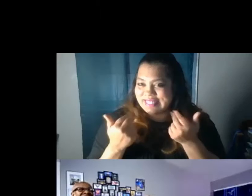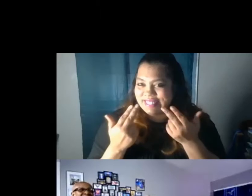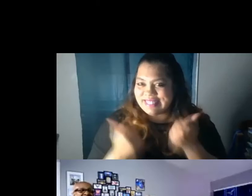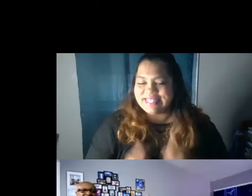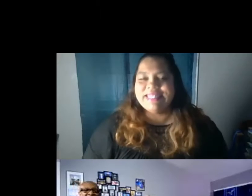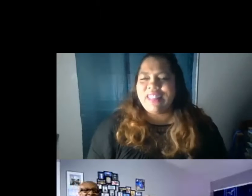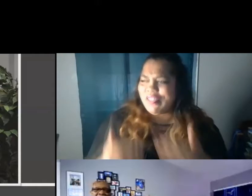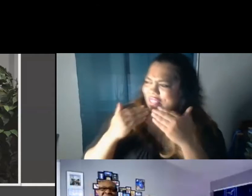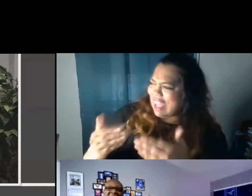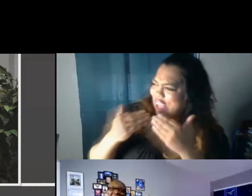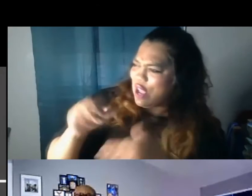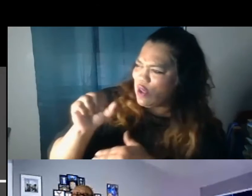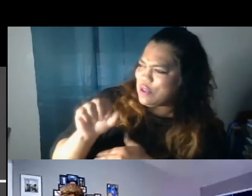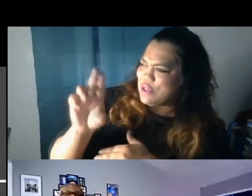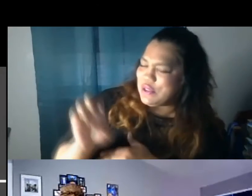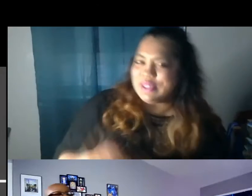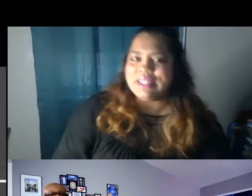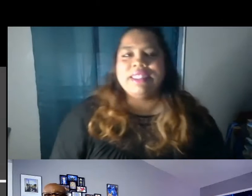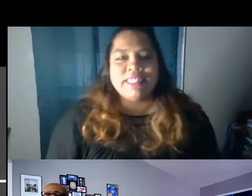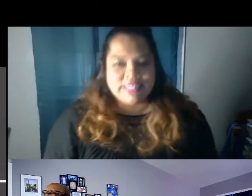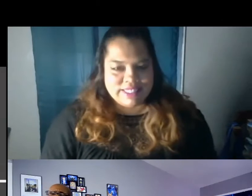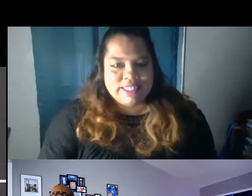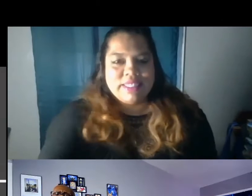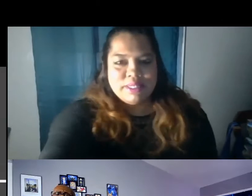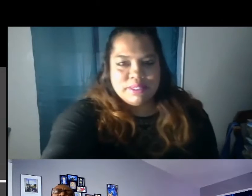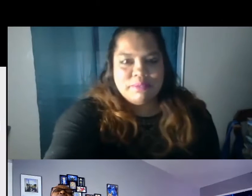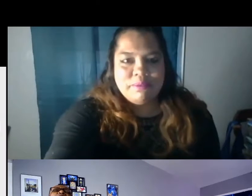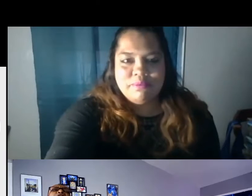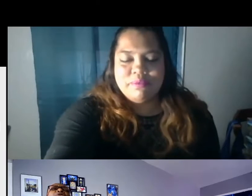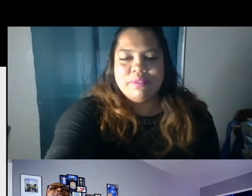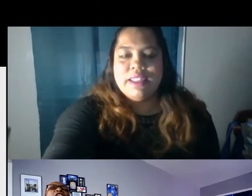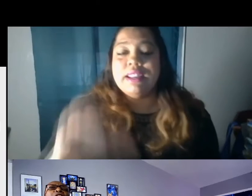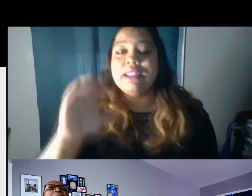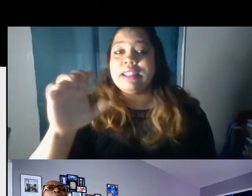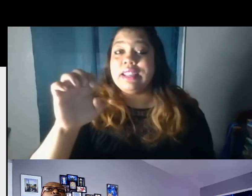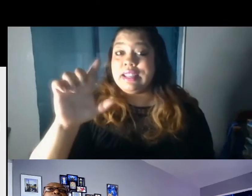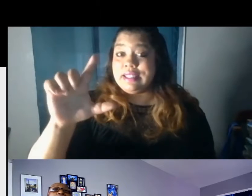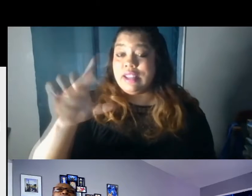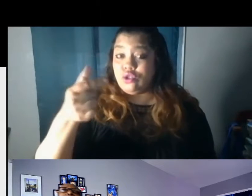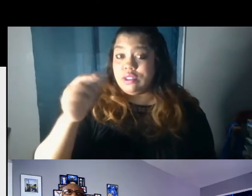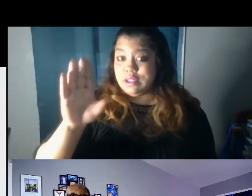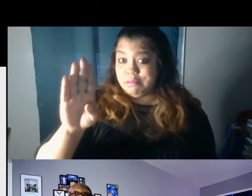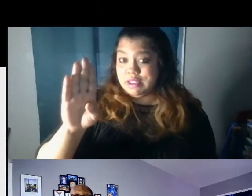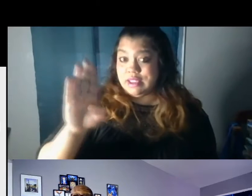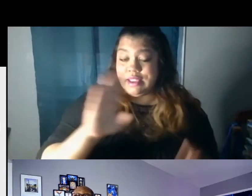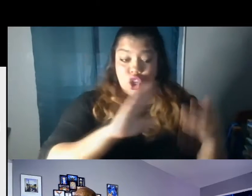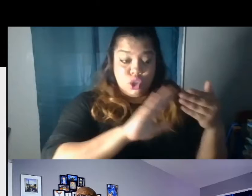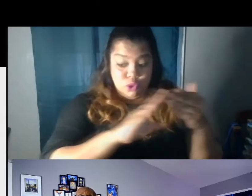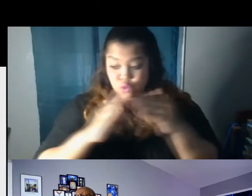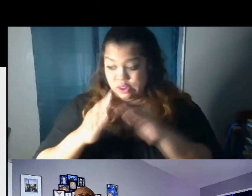Thank you, Sue. All right. The Center for Spiritual Living Greater Baltimore's